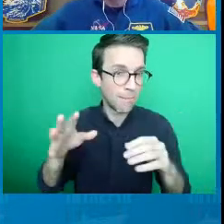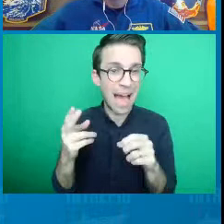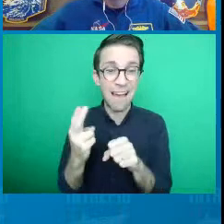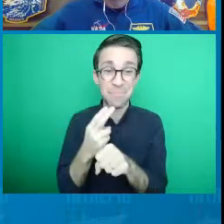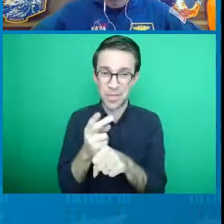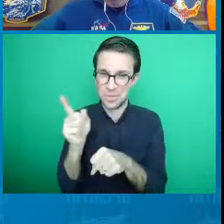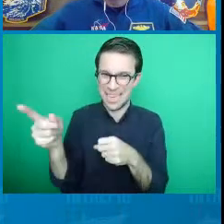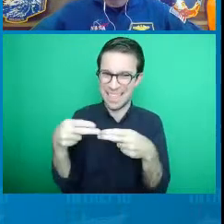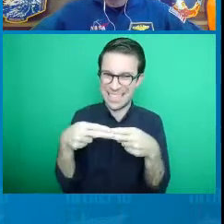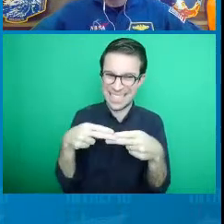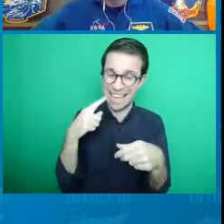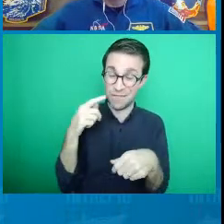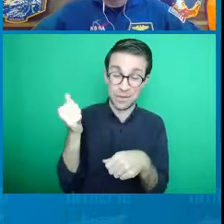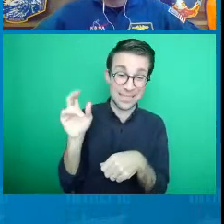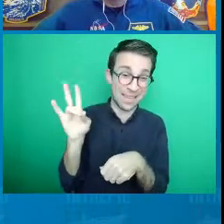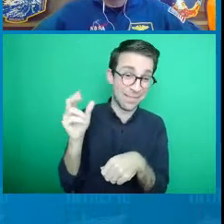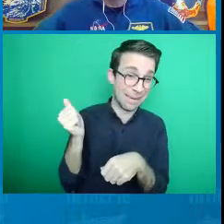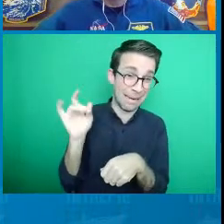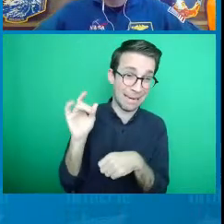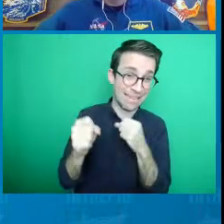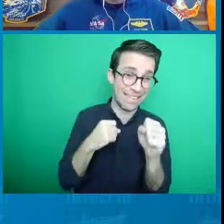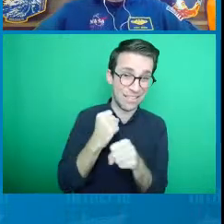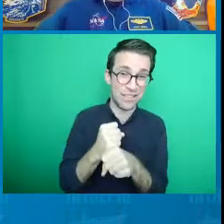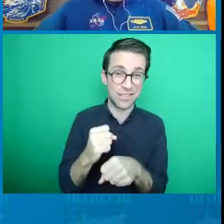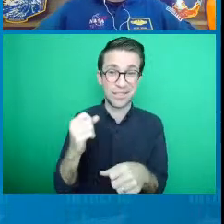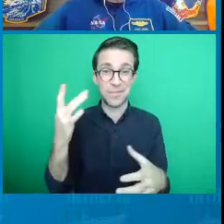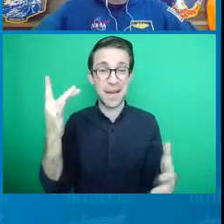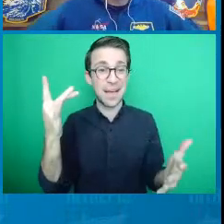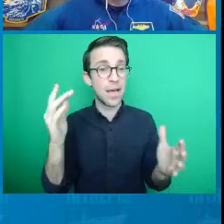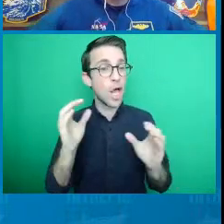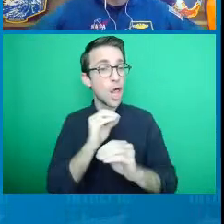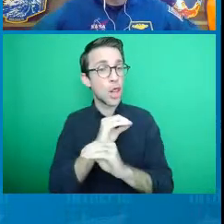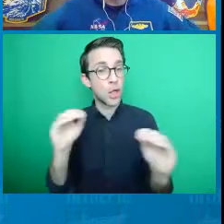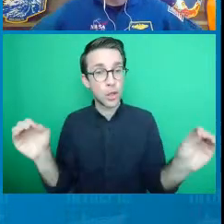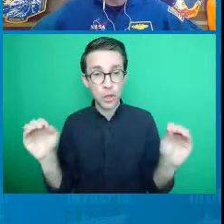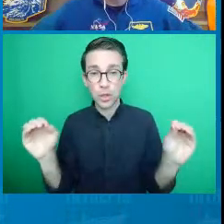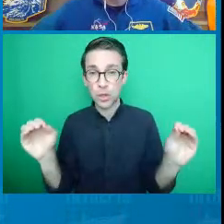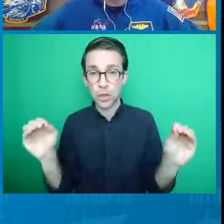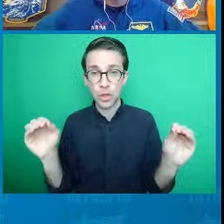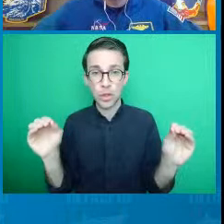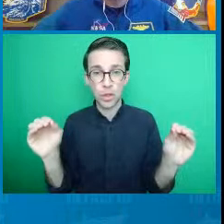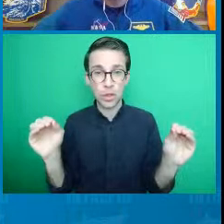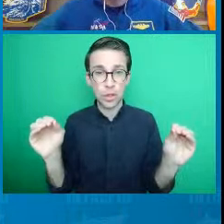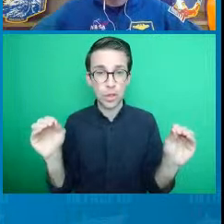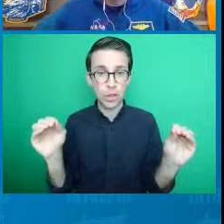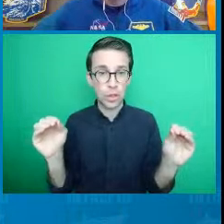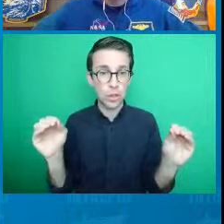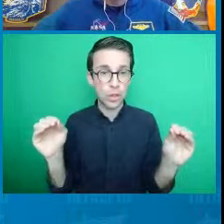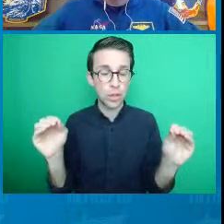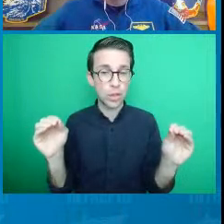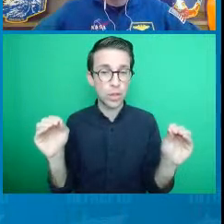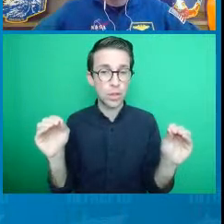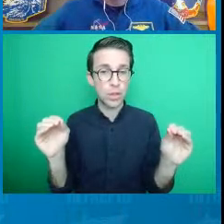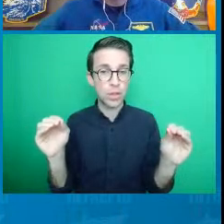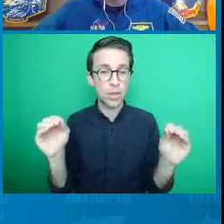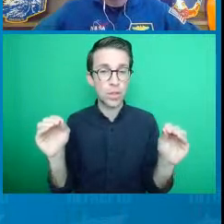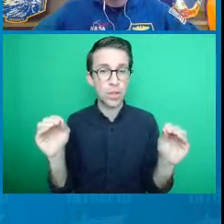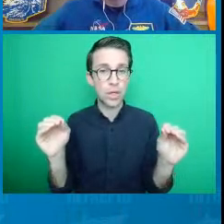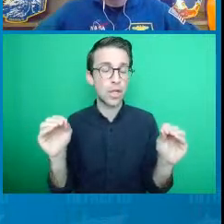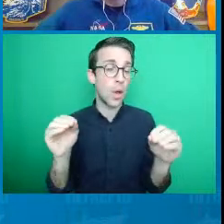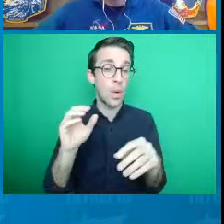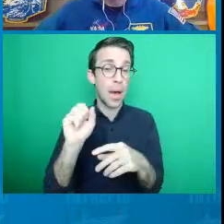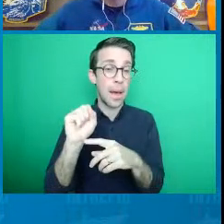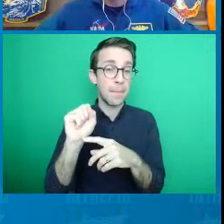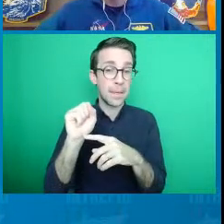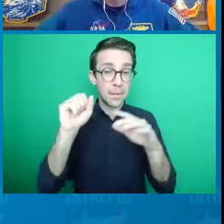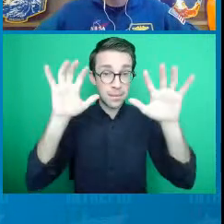18 years, because even today there's no spacesuit I've rappelled down the side of a cliff in. But you never